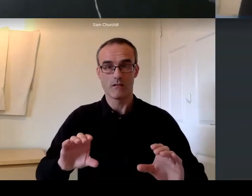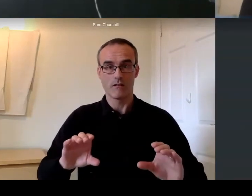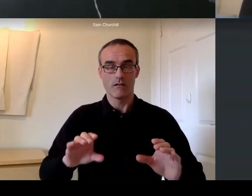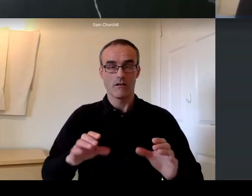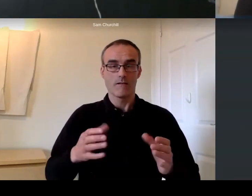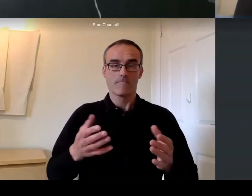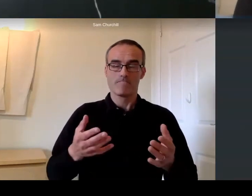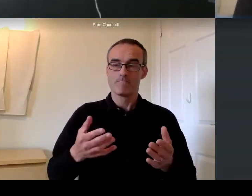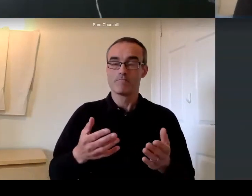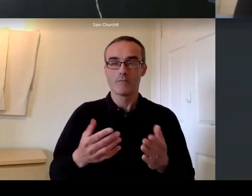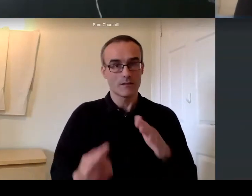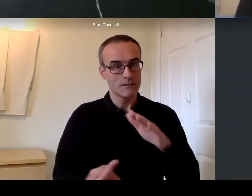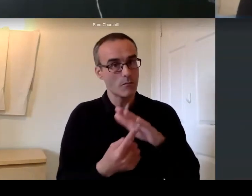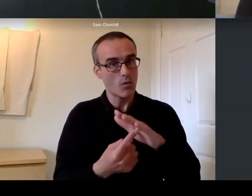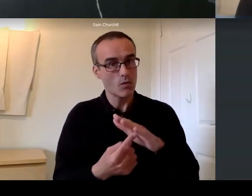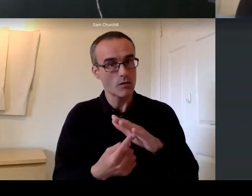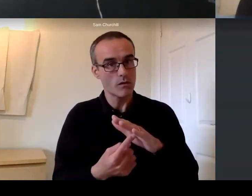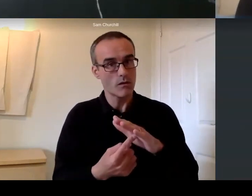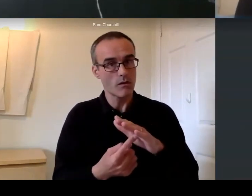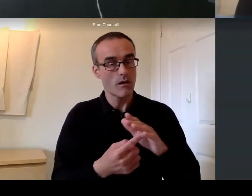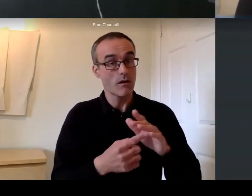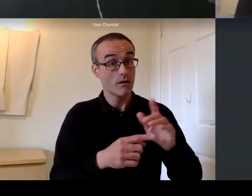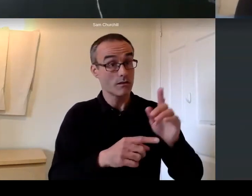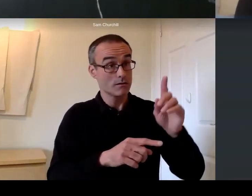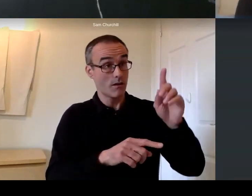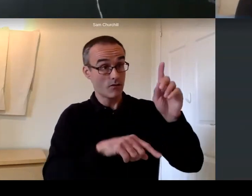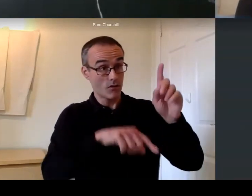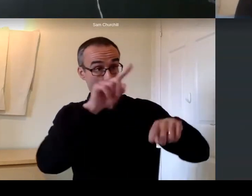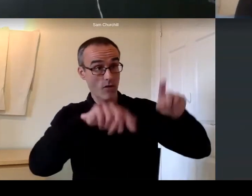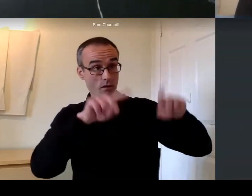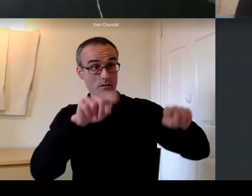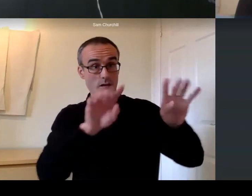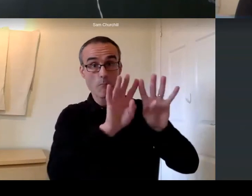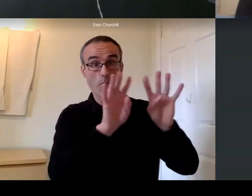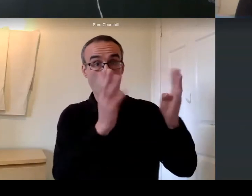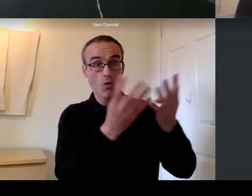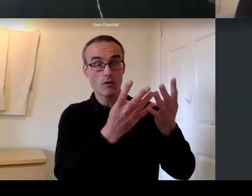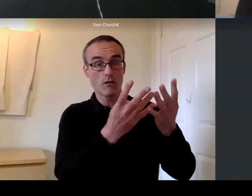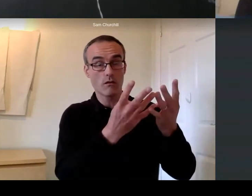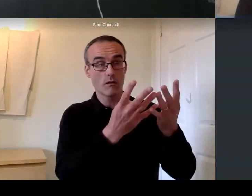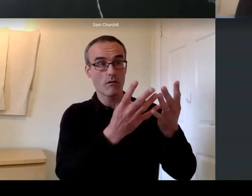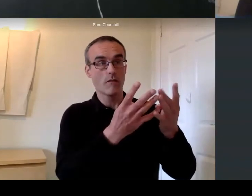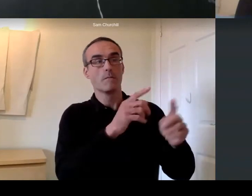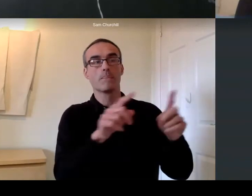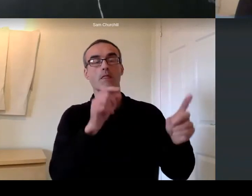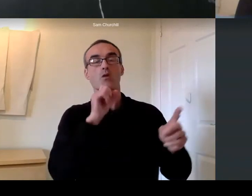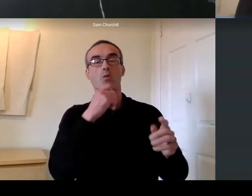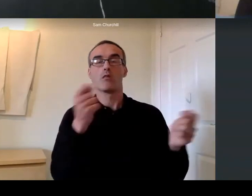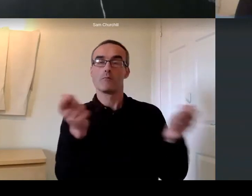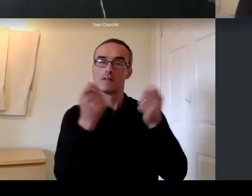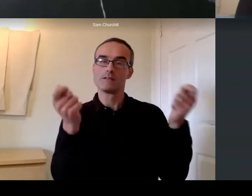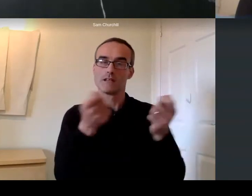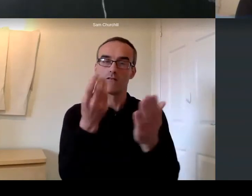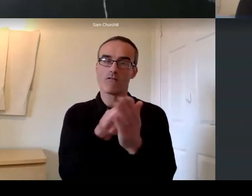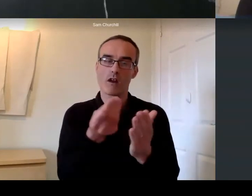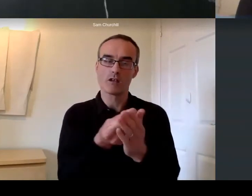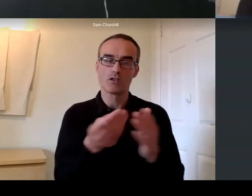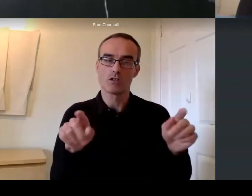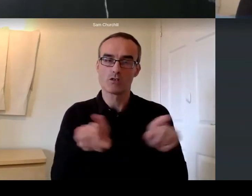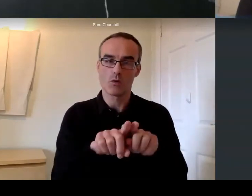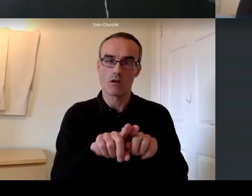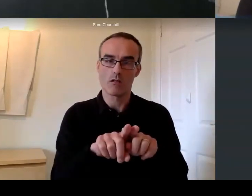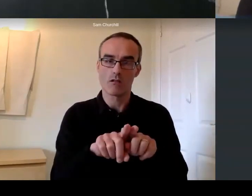And by having that diversity, they'll see the benefits commercially as well. And I think it's crucial that, we've got some real outcomes